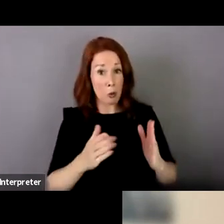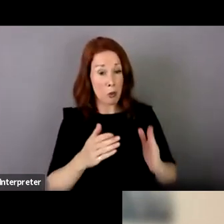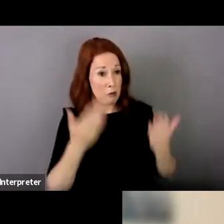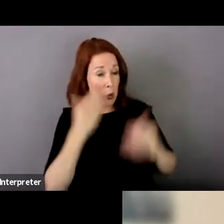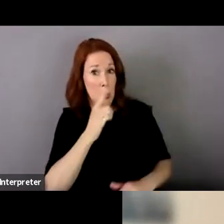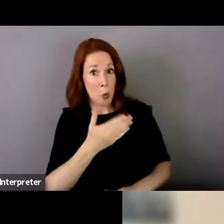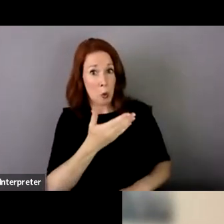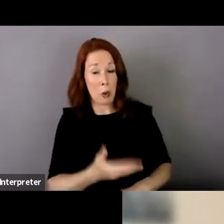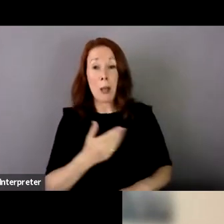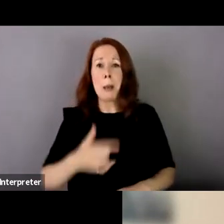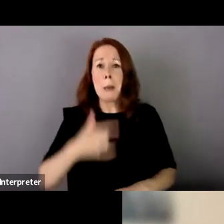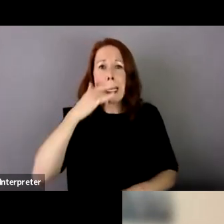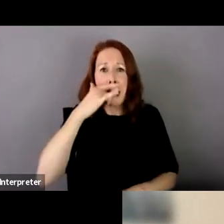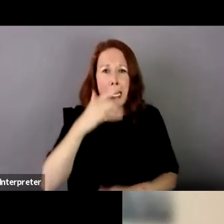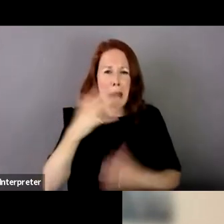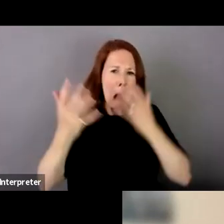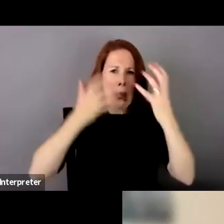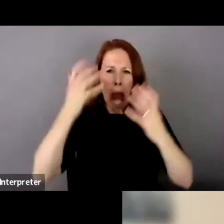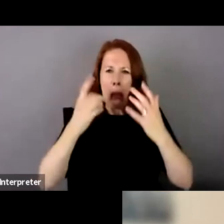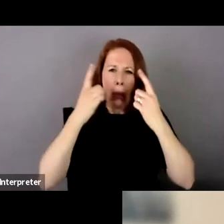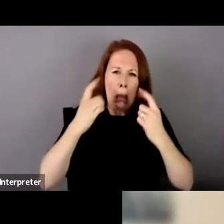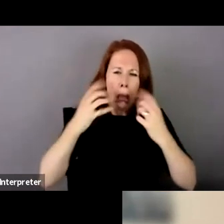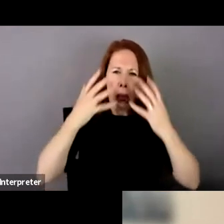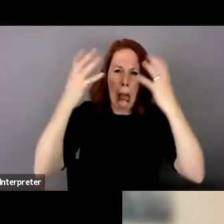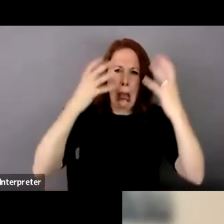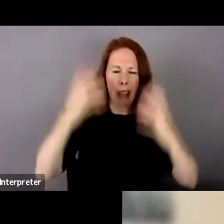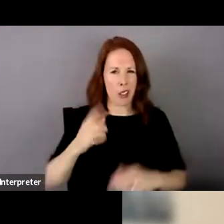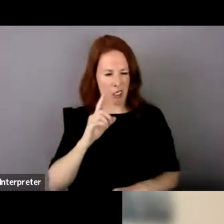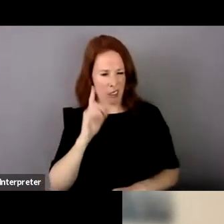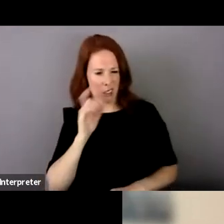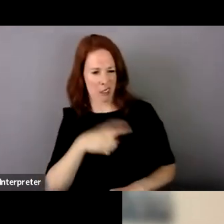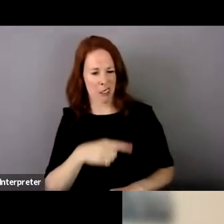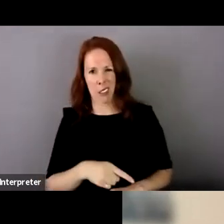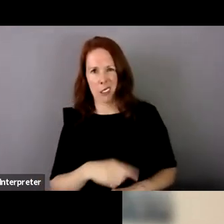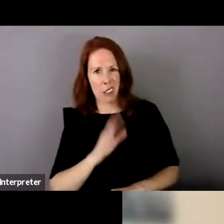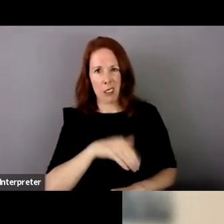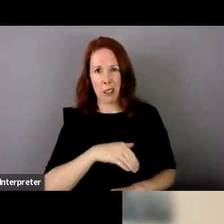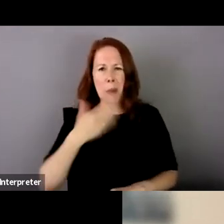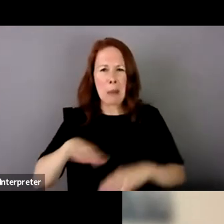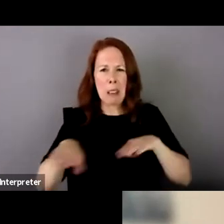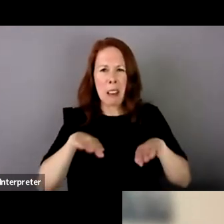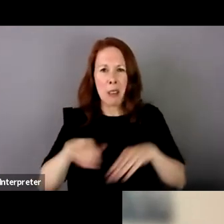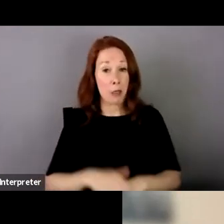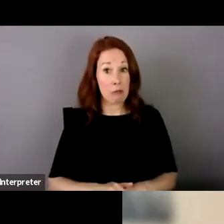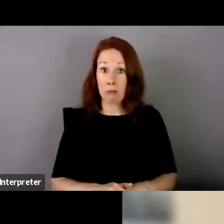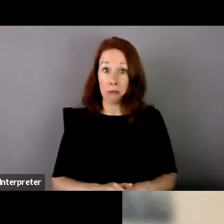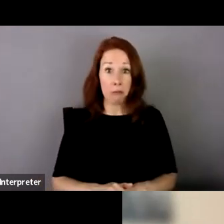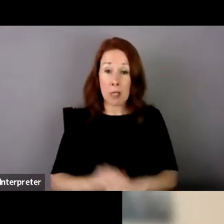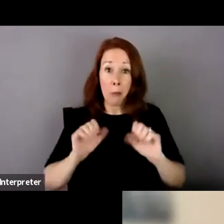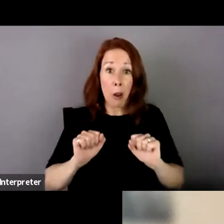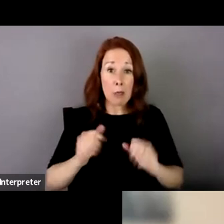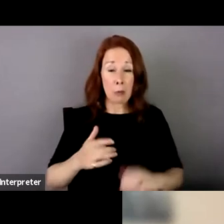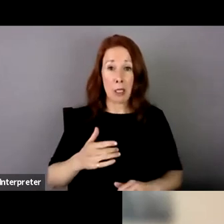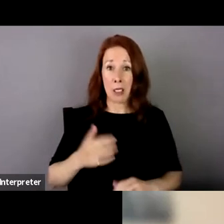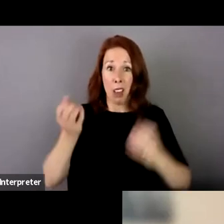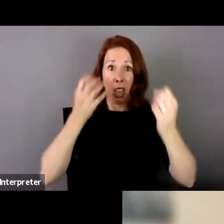a kid screaming and crying and you could think, oh, they're just, that kid is just not getting what they want. But, you know, it could be a sensory meltdown. You